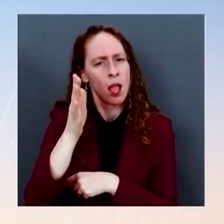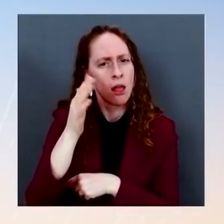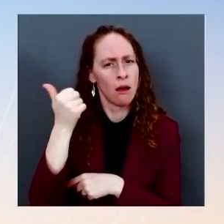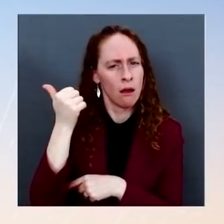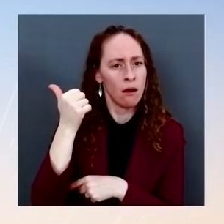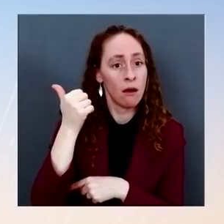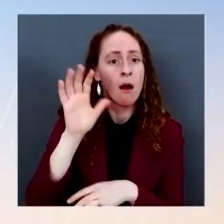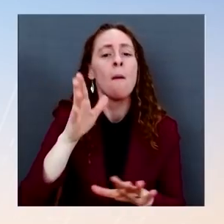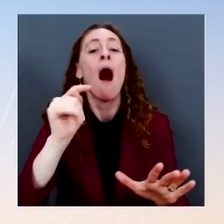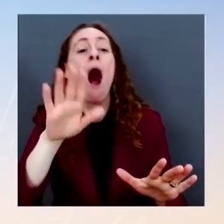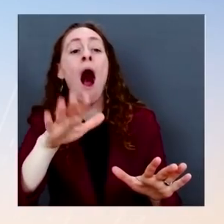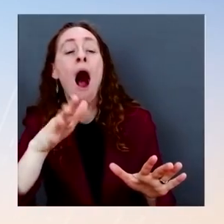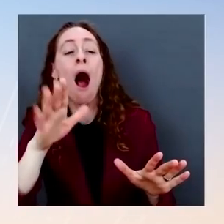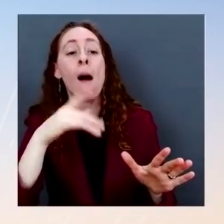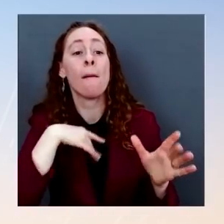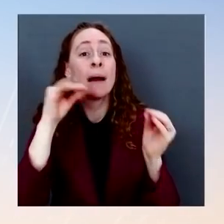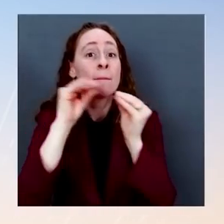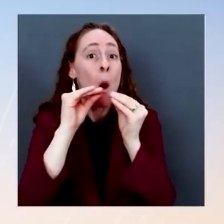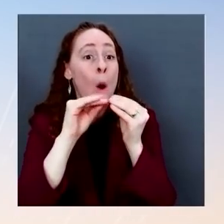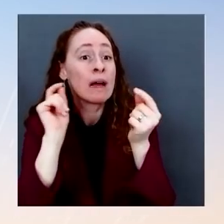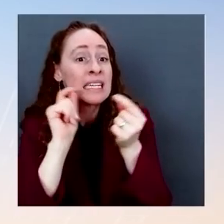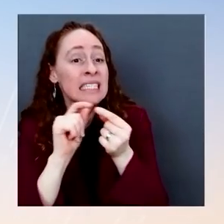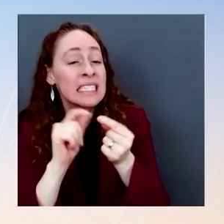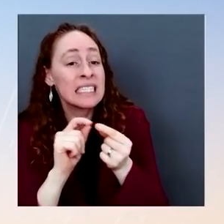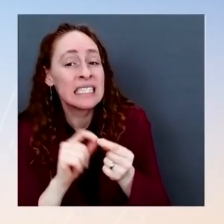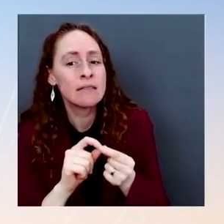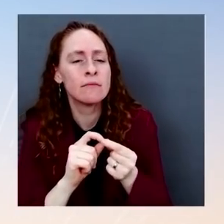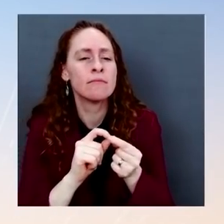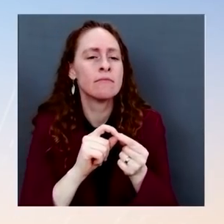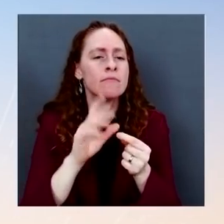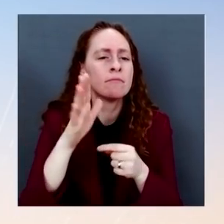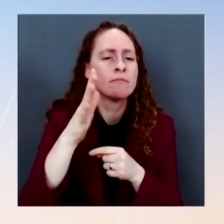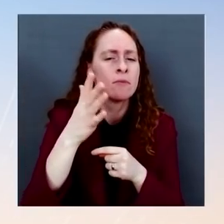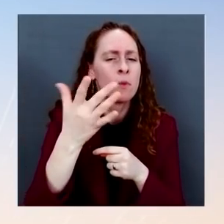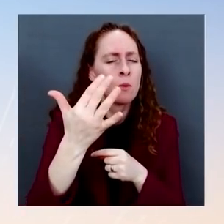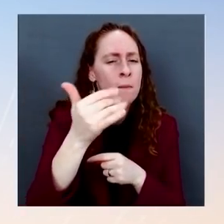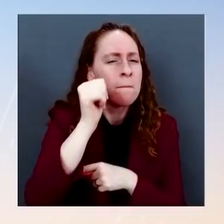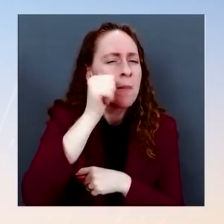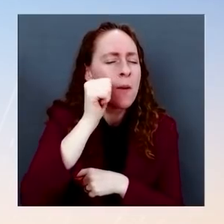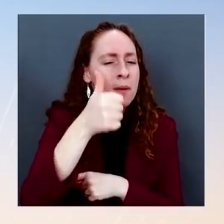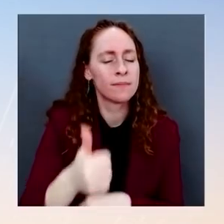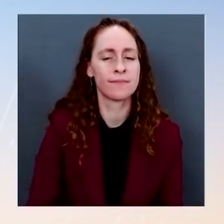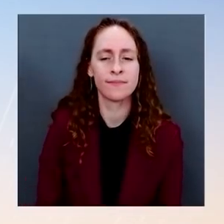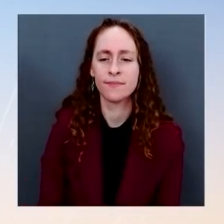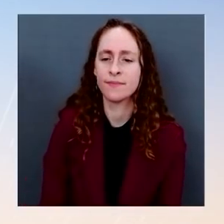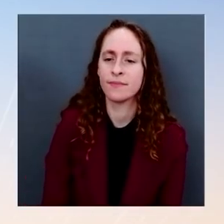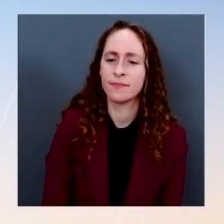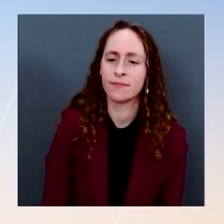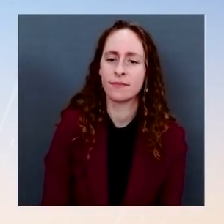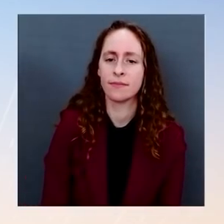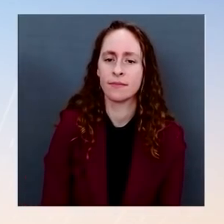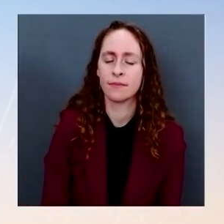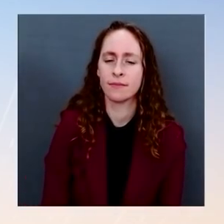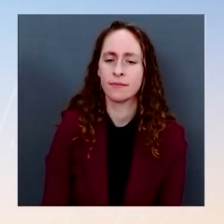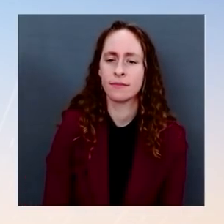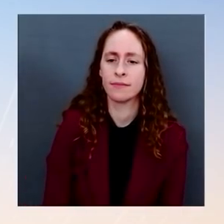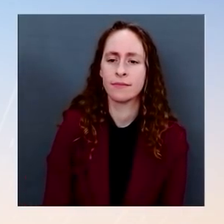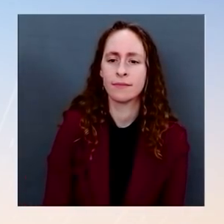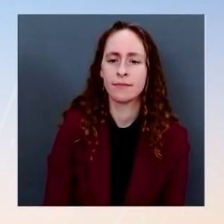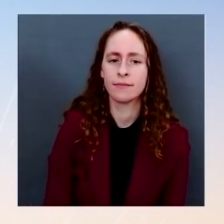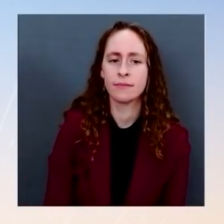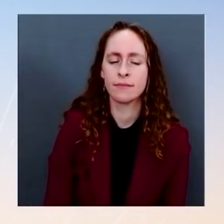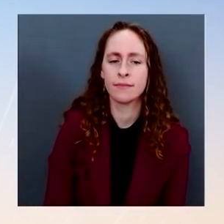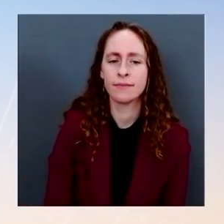do more. Baseline expectation for the president right now that cases are going to continue to rise. Francis Collins retired and warned on the way out that we could see